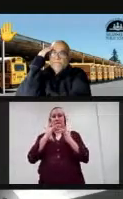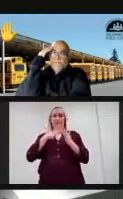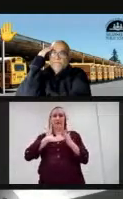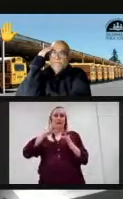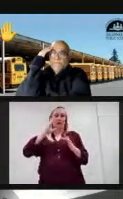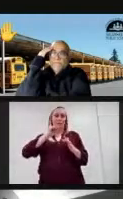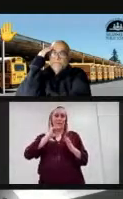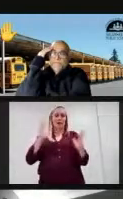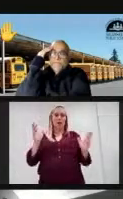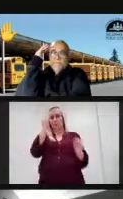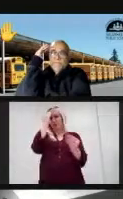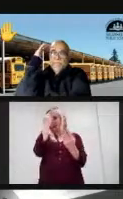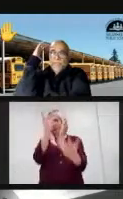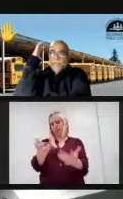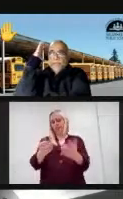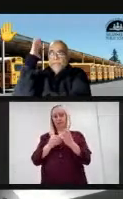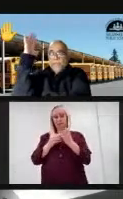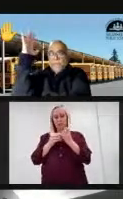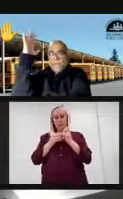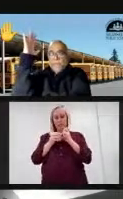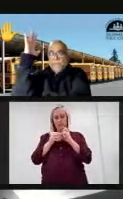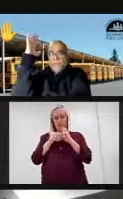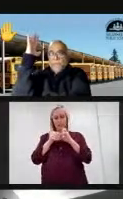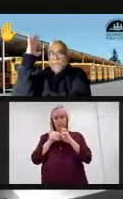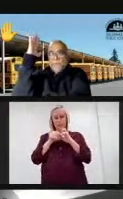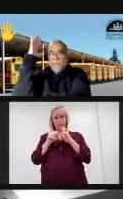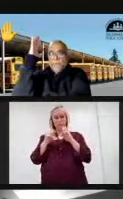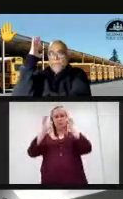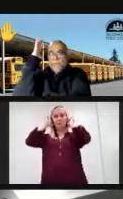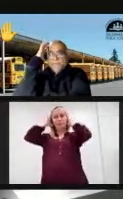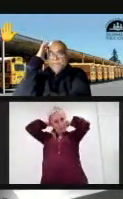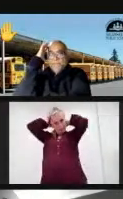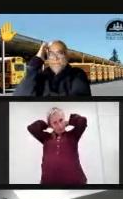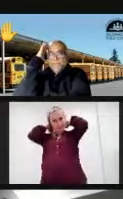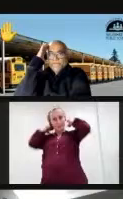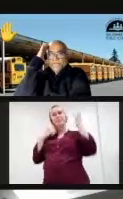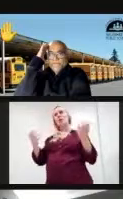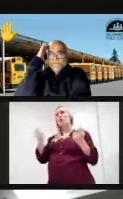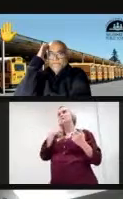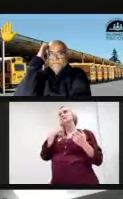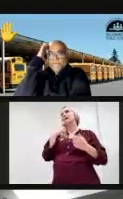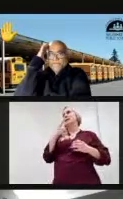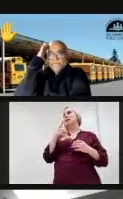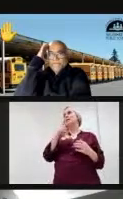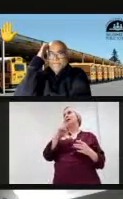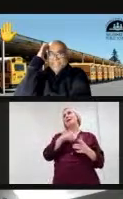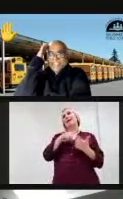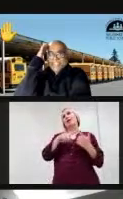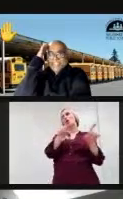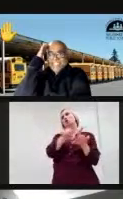So I'll just put that out there, and then now I'll be quiet. I'm just going to say, and then you have to tell them about seasonal depression.